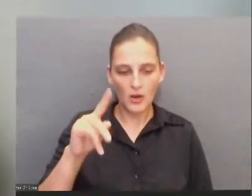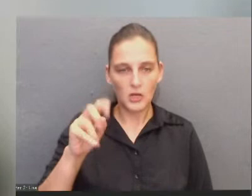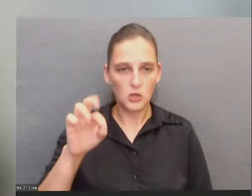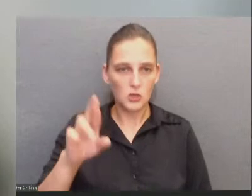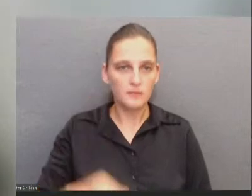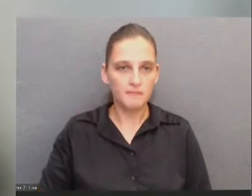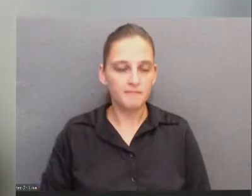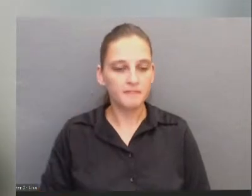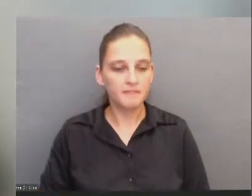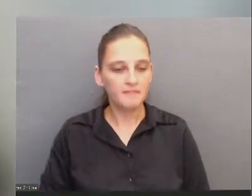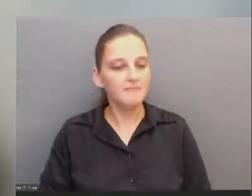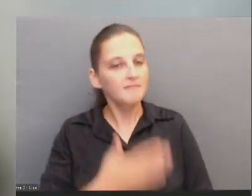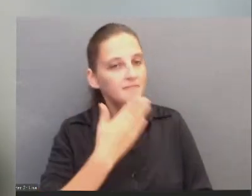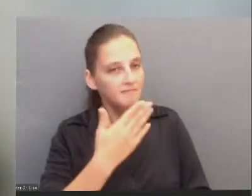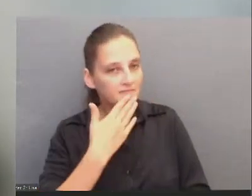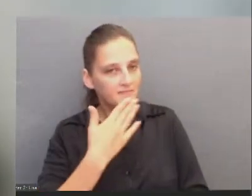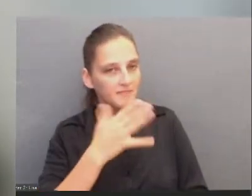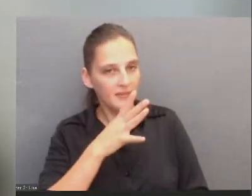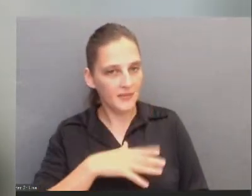Thank you, Ms. Wilder.